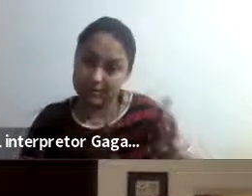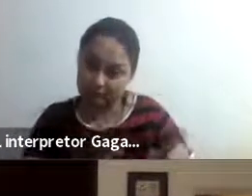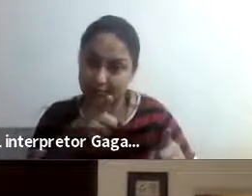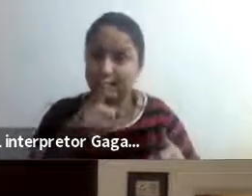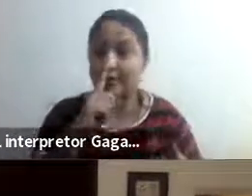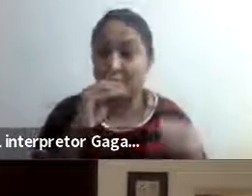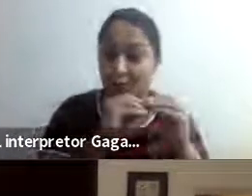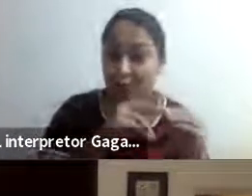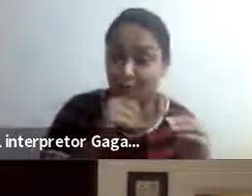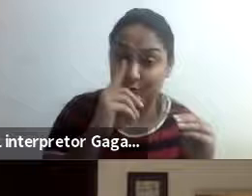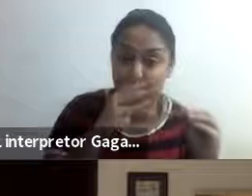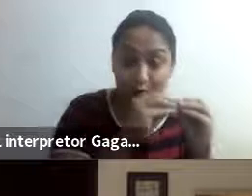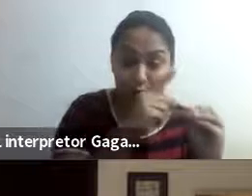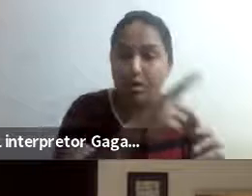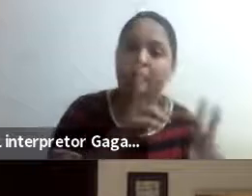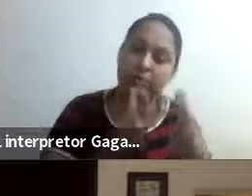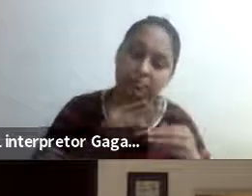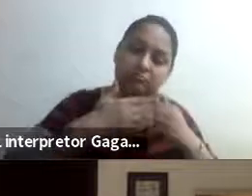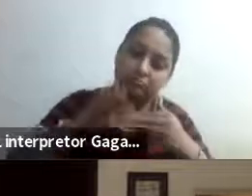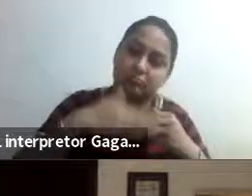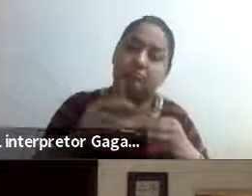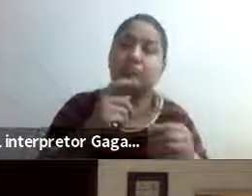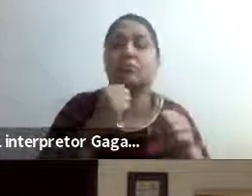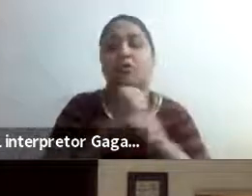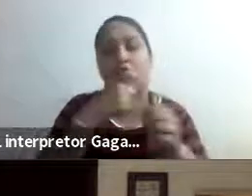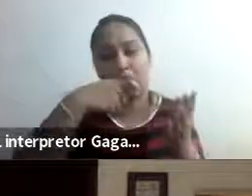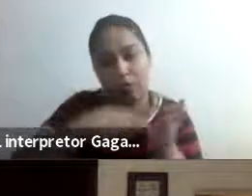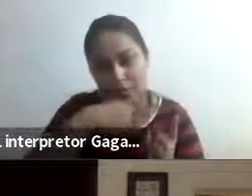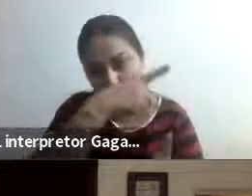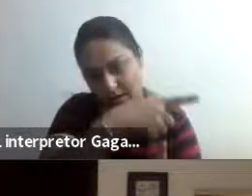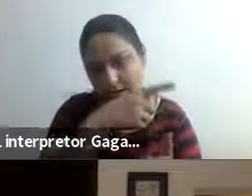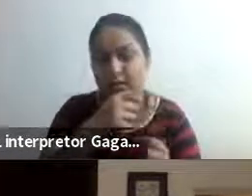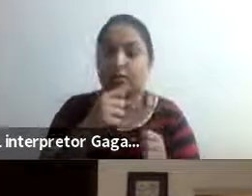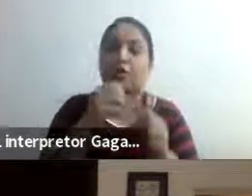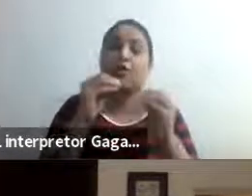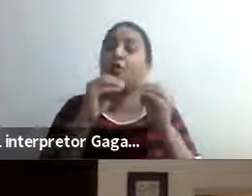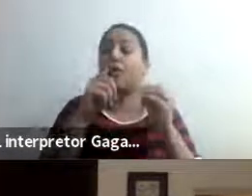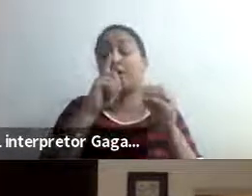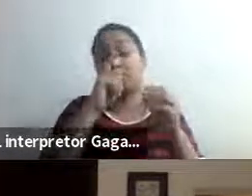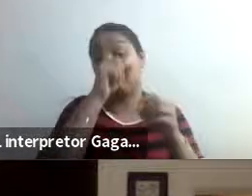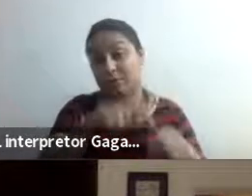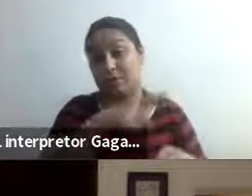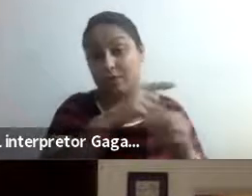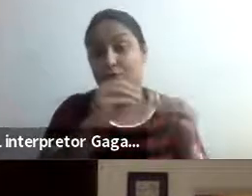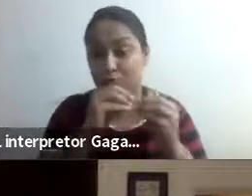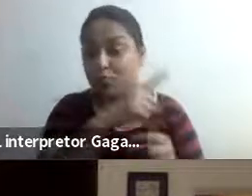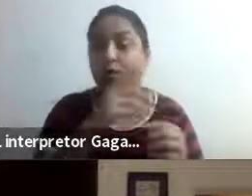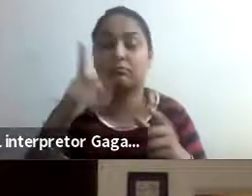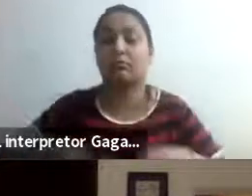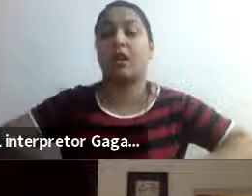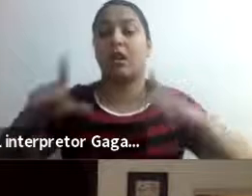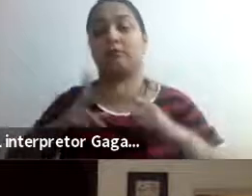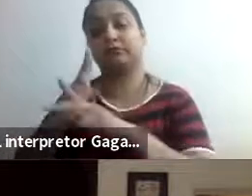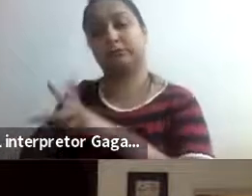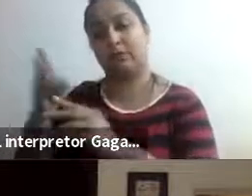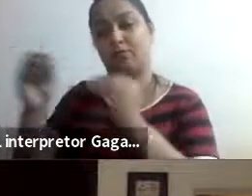to live in Bhopal. She's formally employed as an artist at the Tribal Museum in